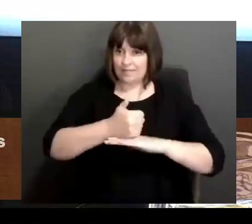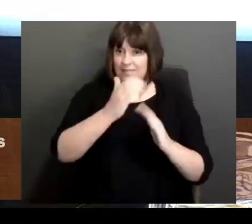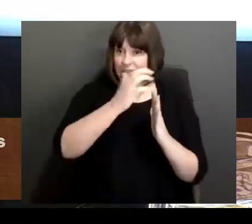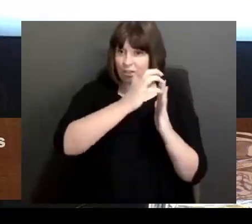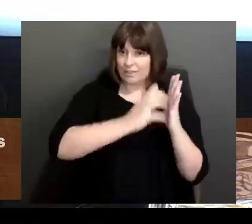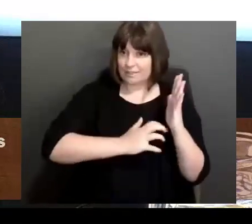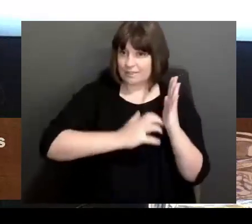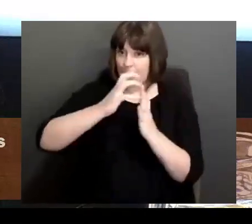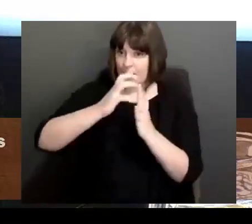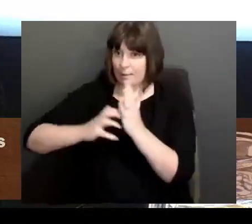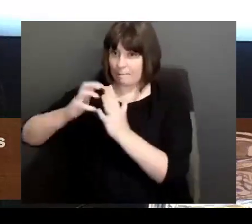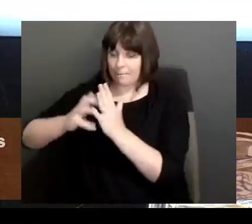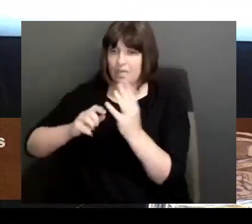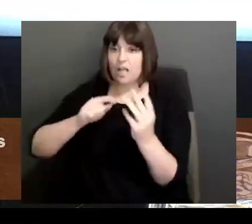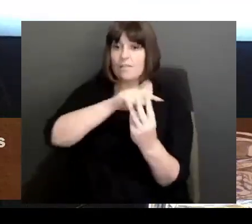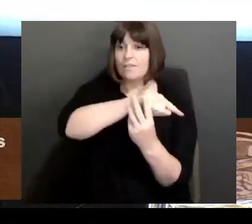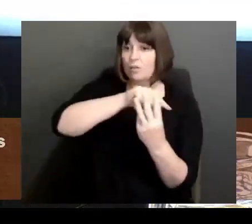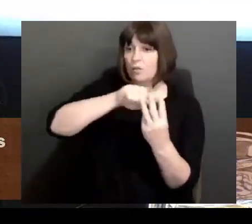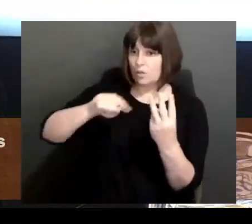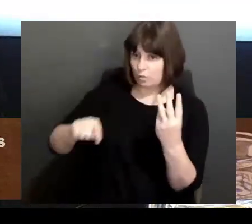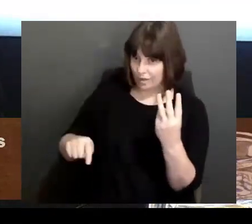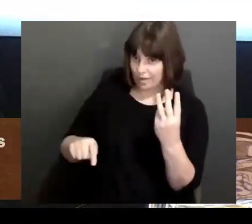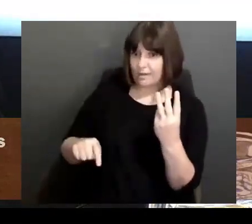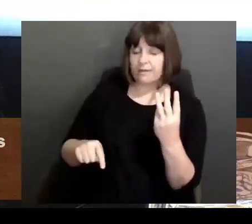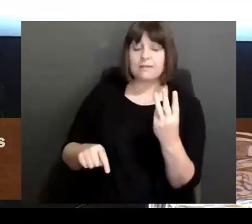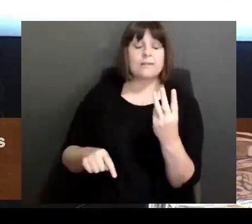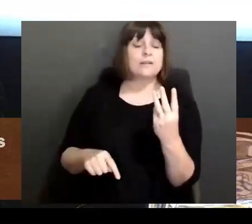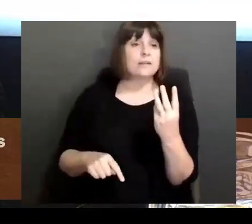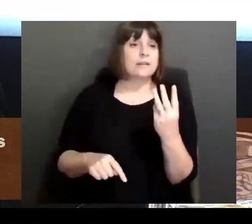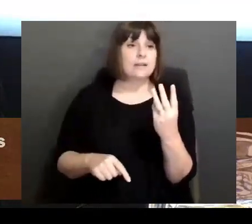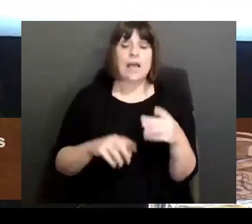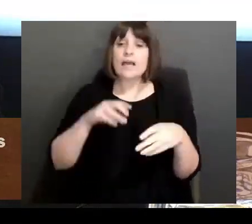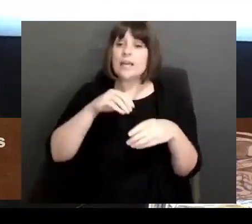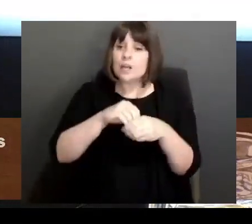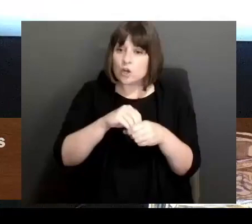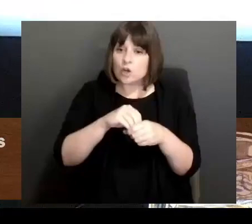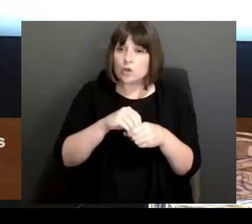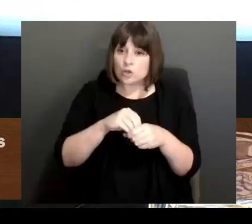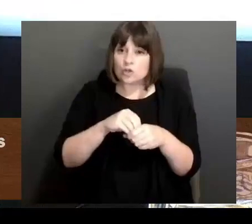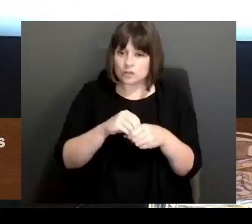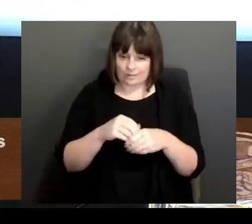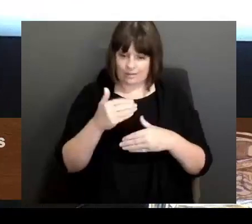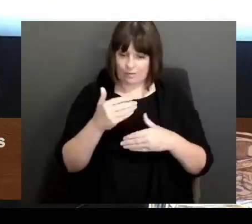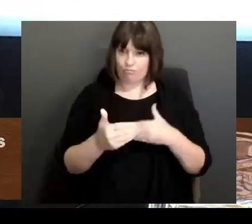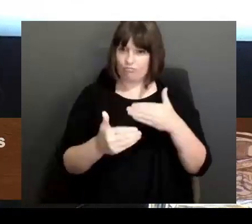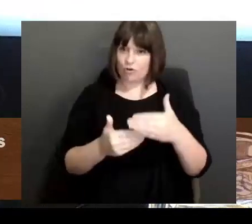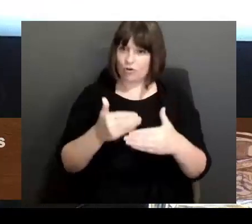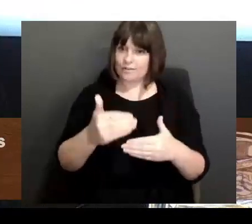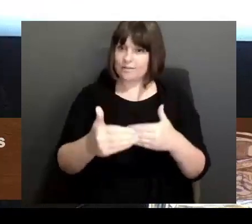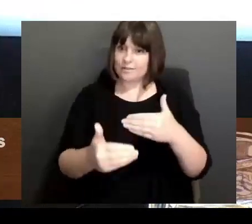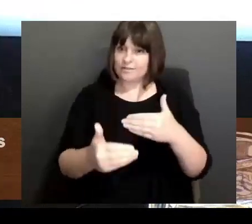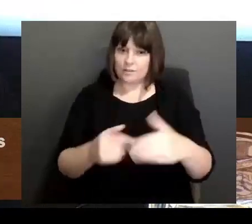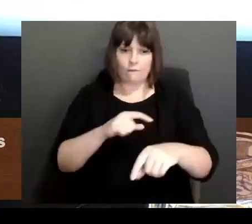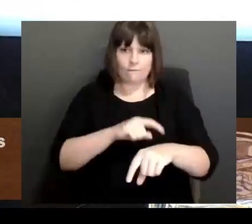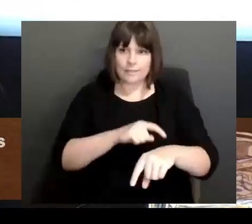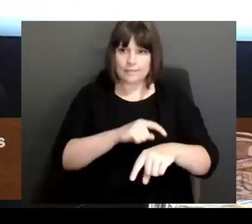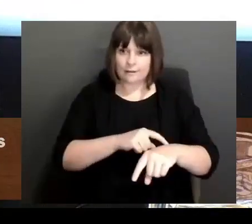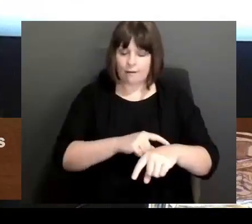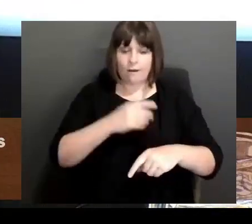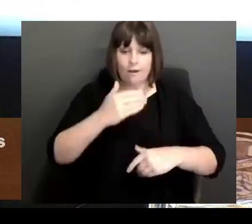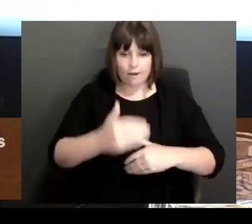iterative document, if you like, about the steps that we are taking over a period of time towards getting to the